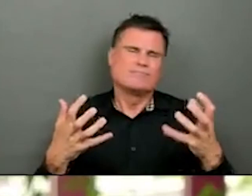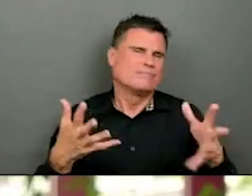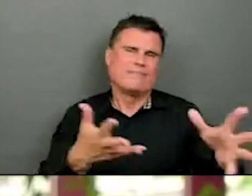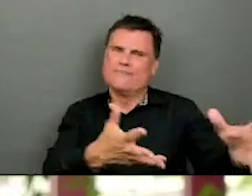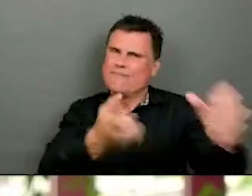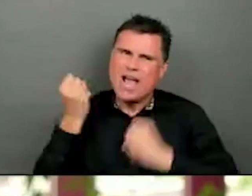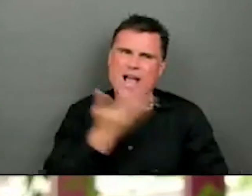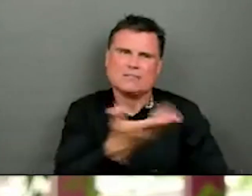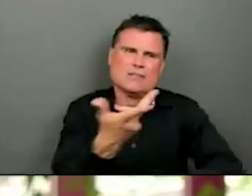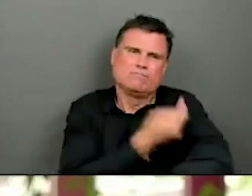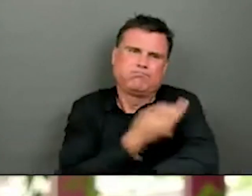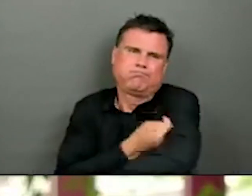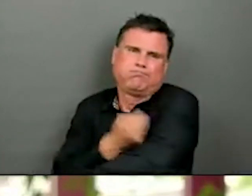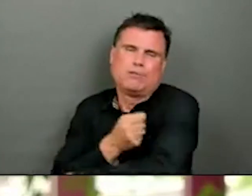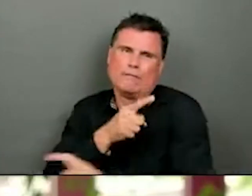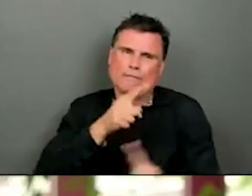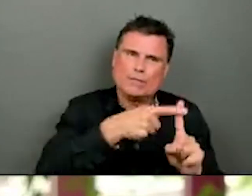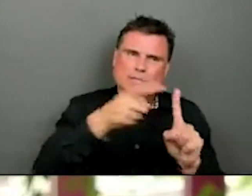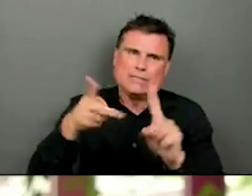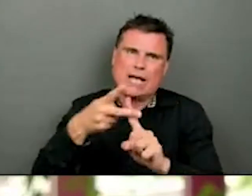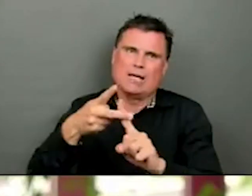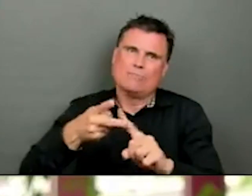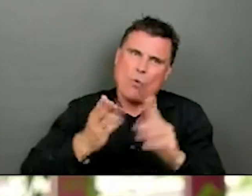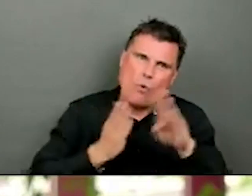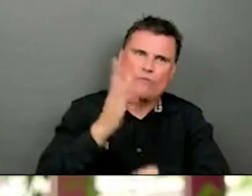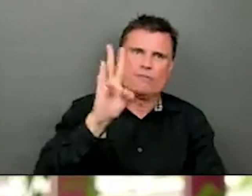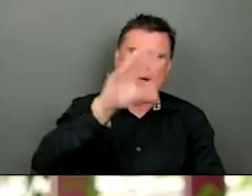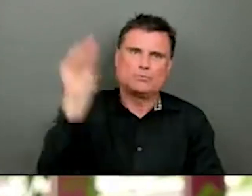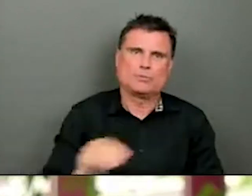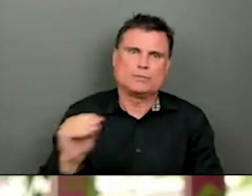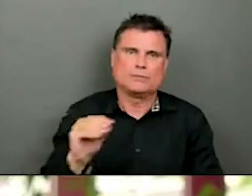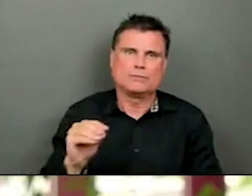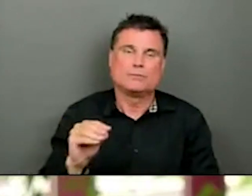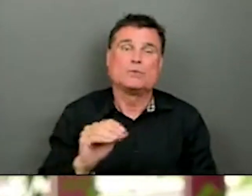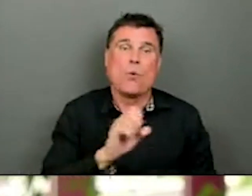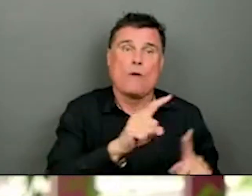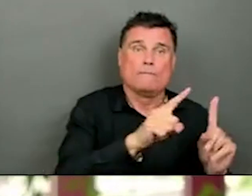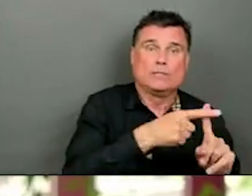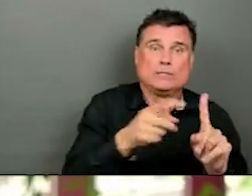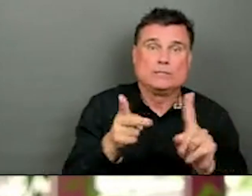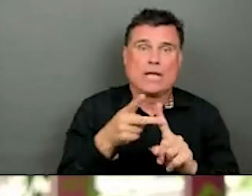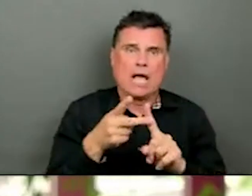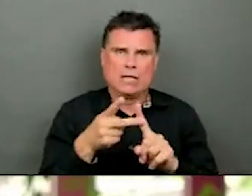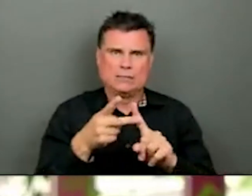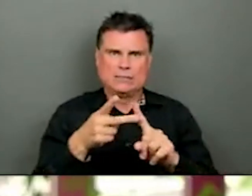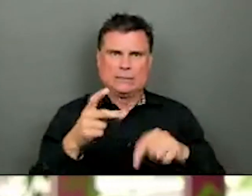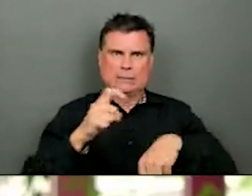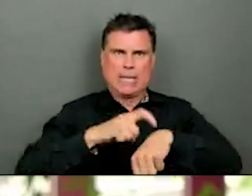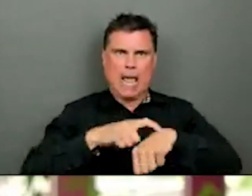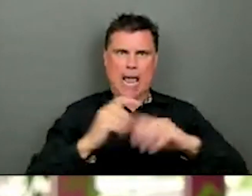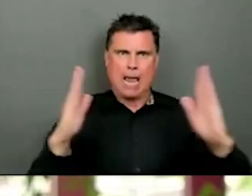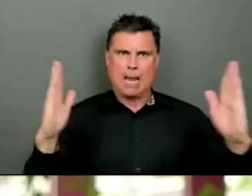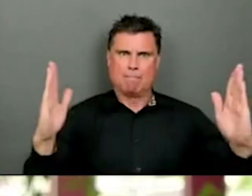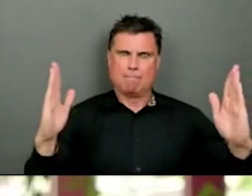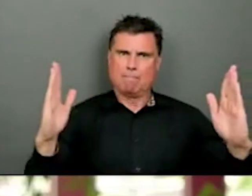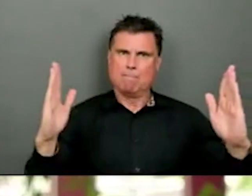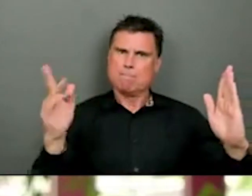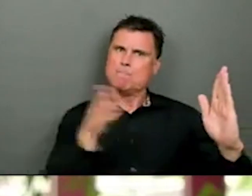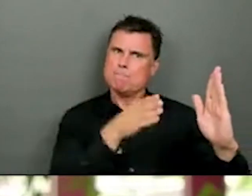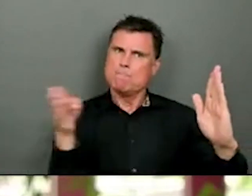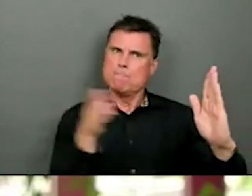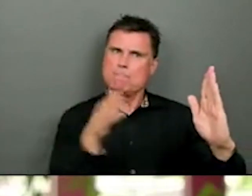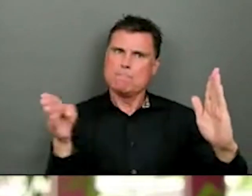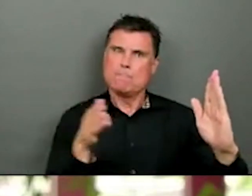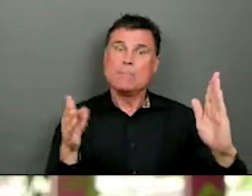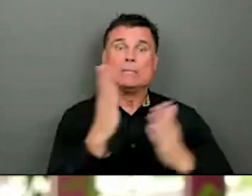a good interval between dose 1 and dose 2. So there may be some spillover in people who are just getting immunized now